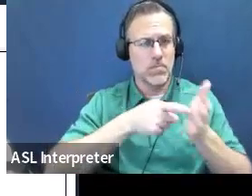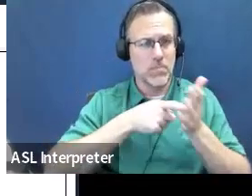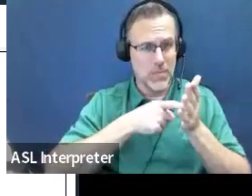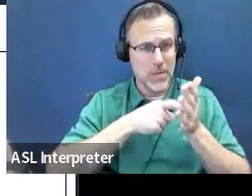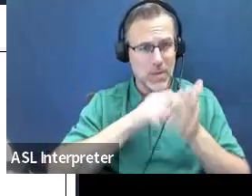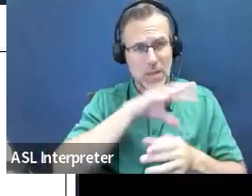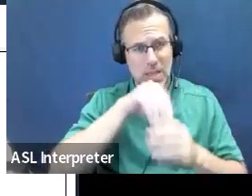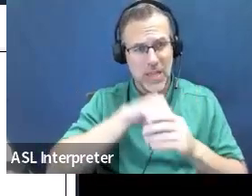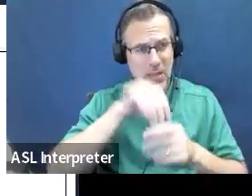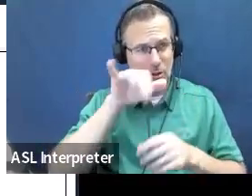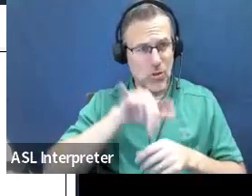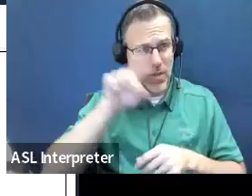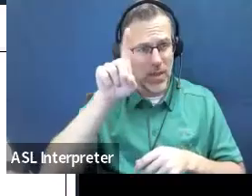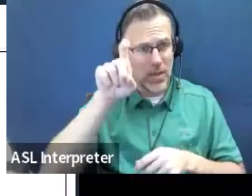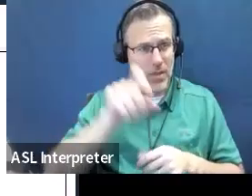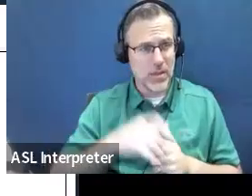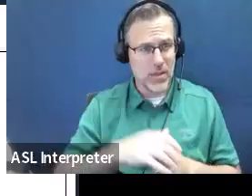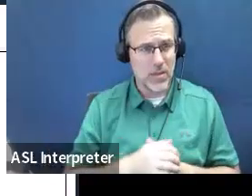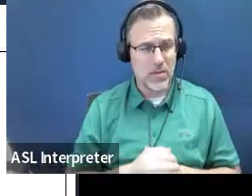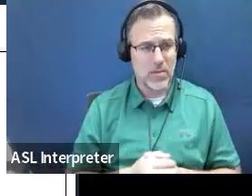that eval?